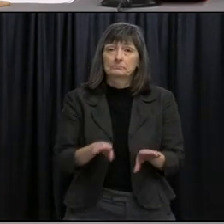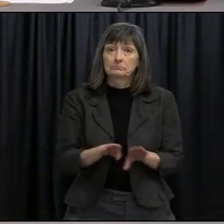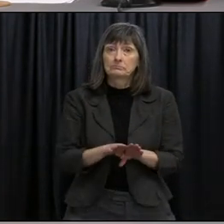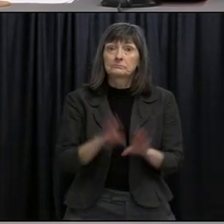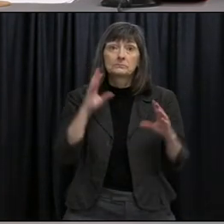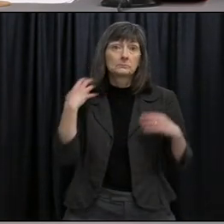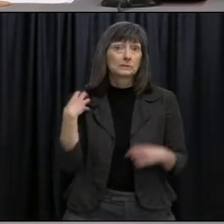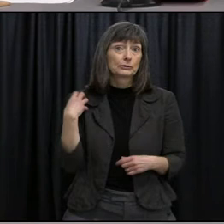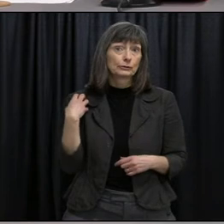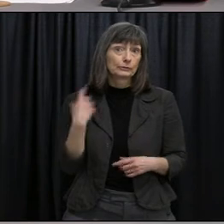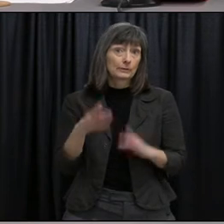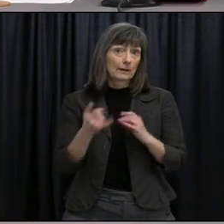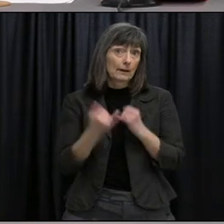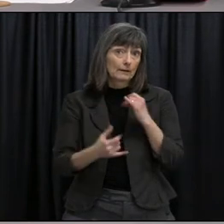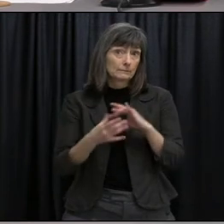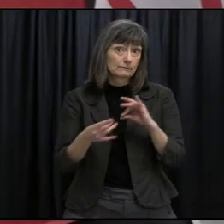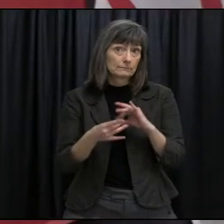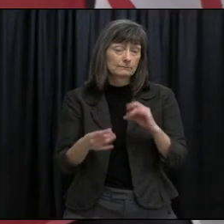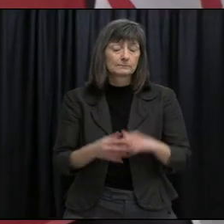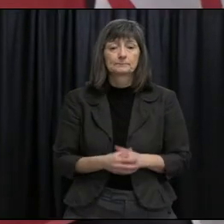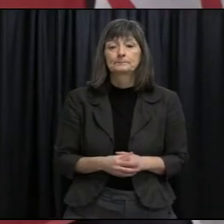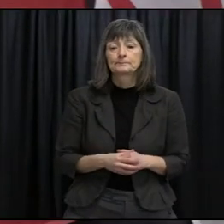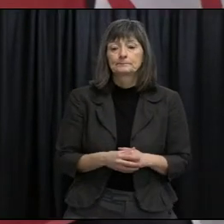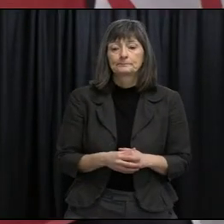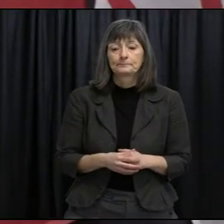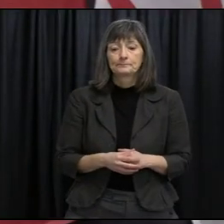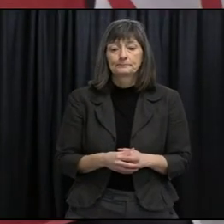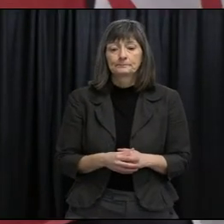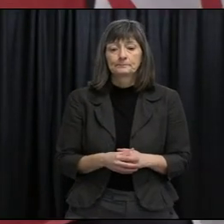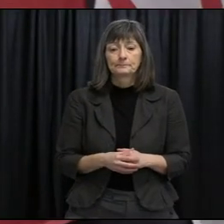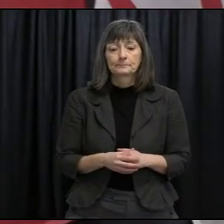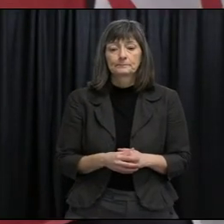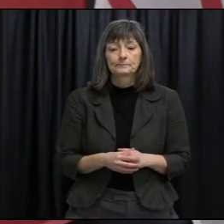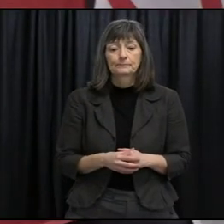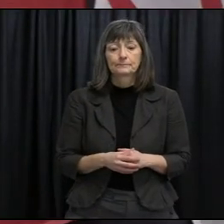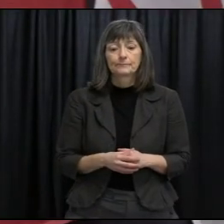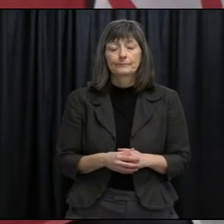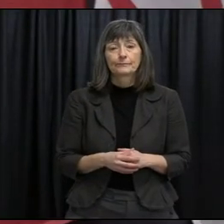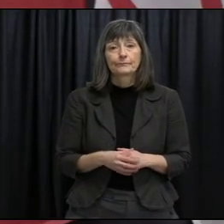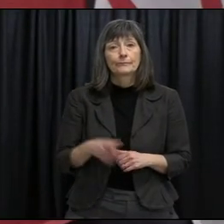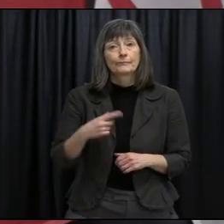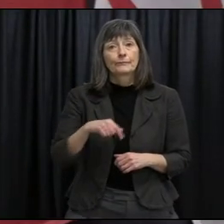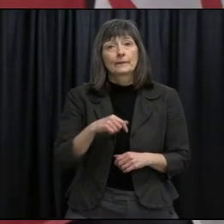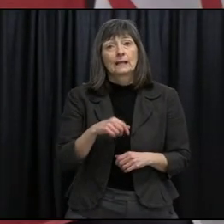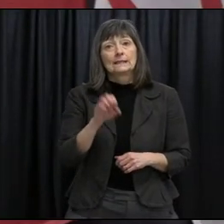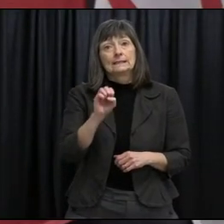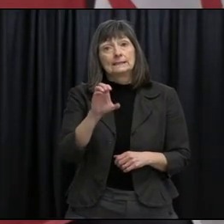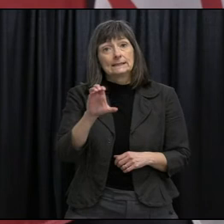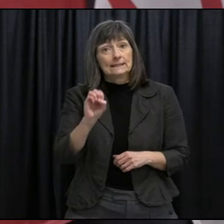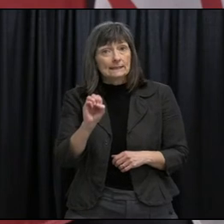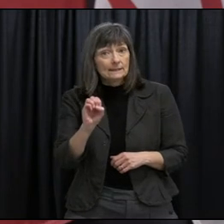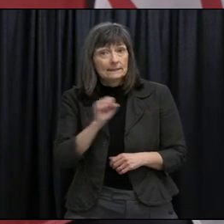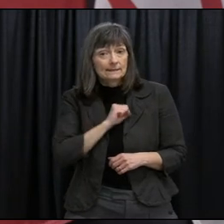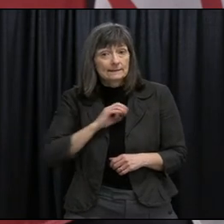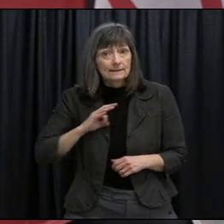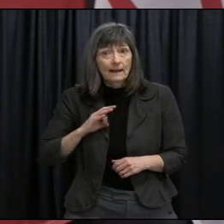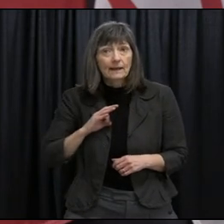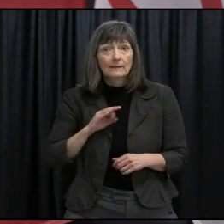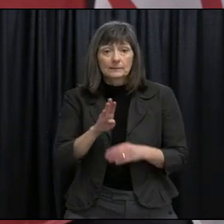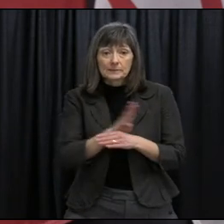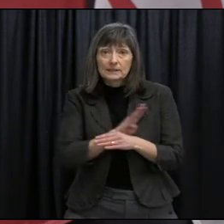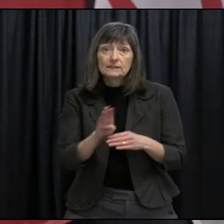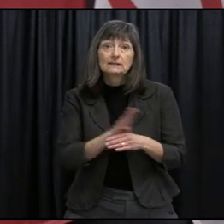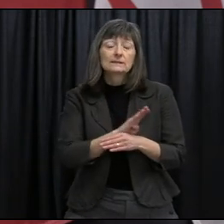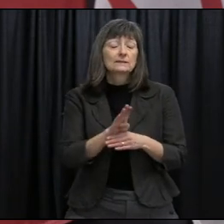have any final comments? Well, just to acknowledge the work of our early learning and child care educators,